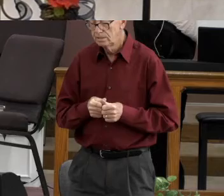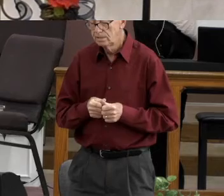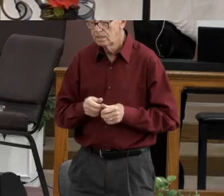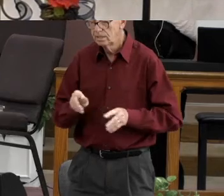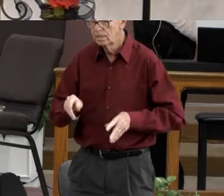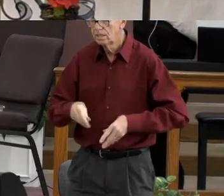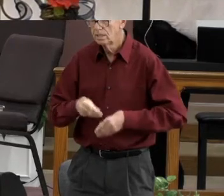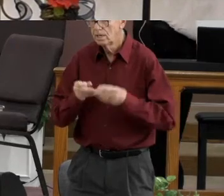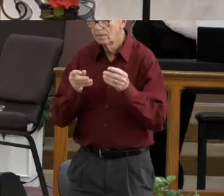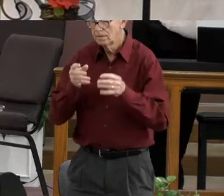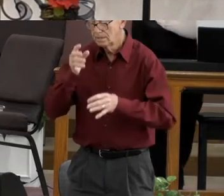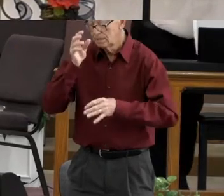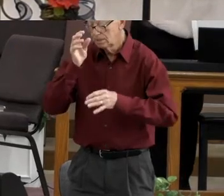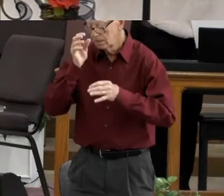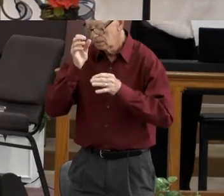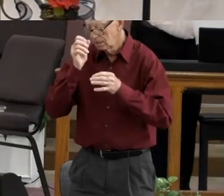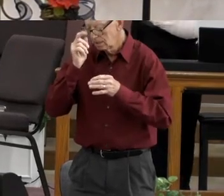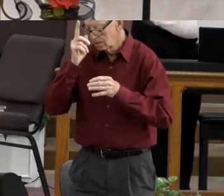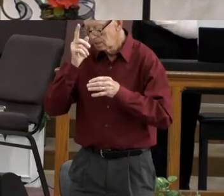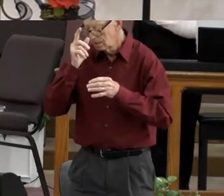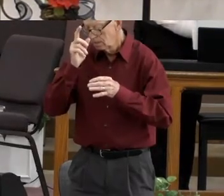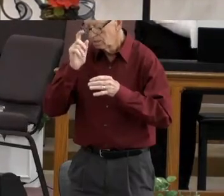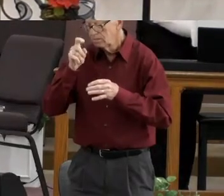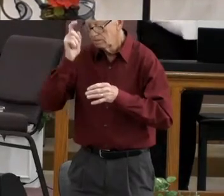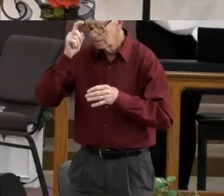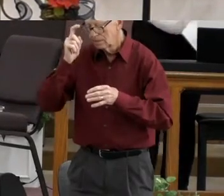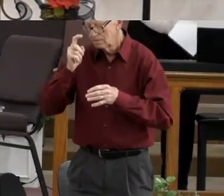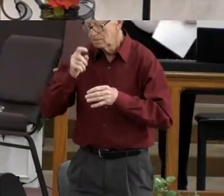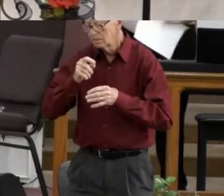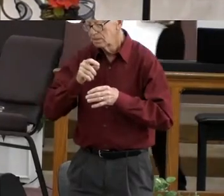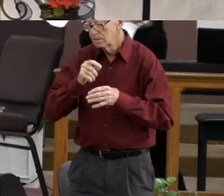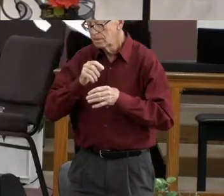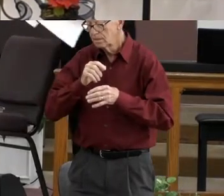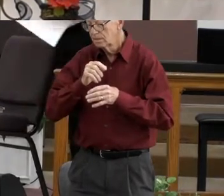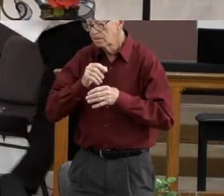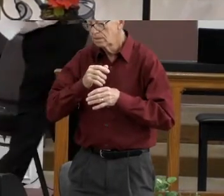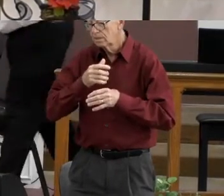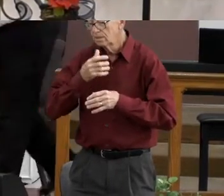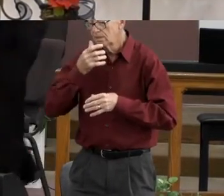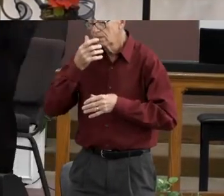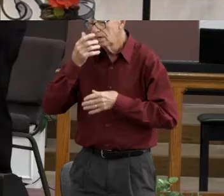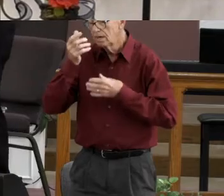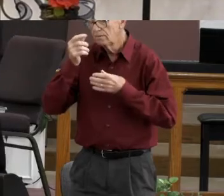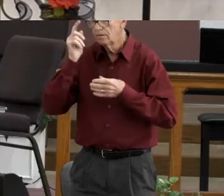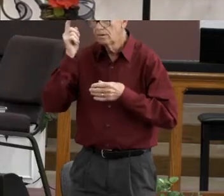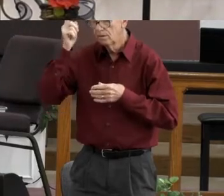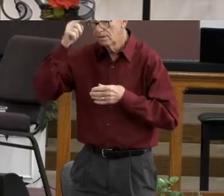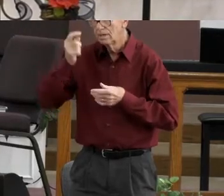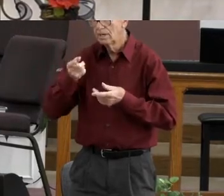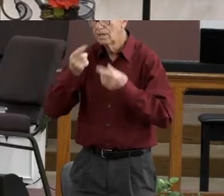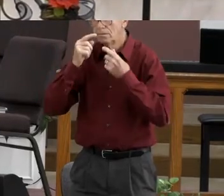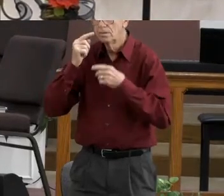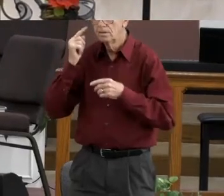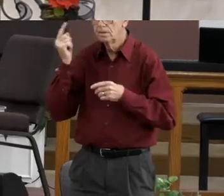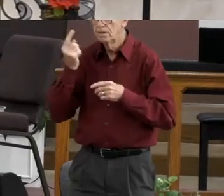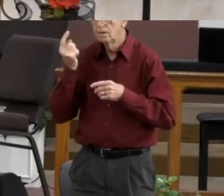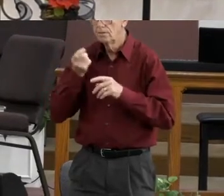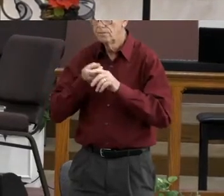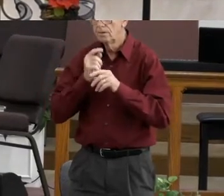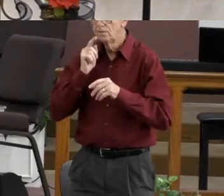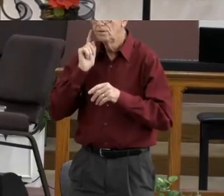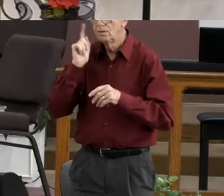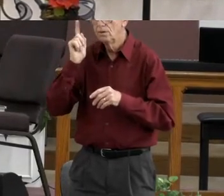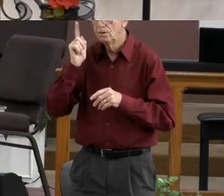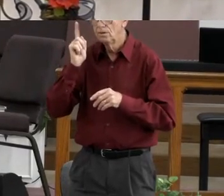Give us discernment and wisdom. Oh, we cry for wisdom that comes alone from You. We need that wisdom